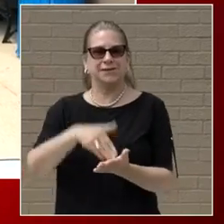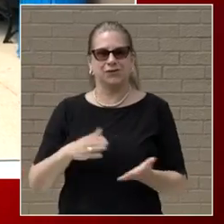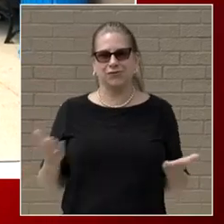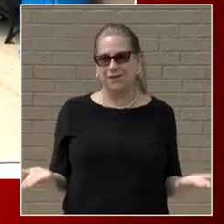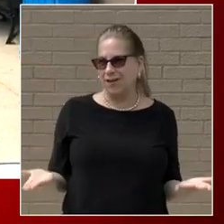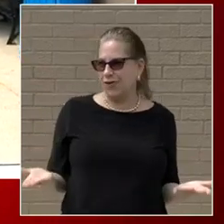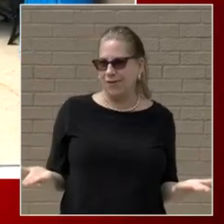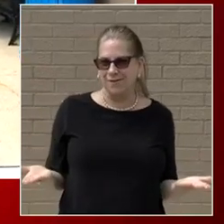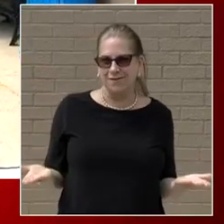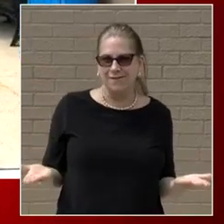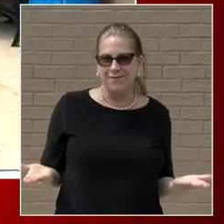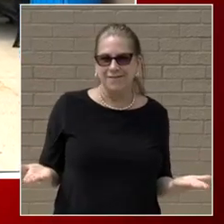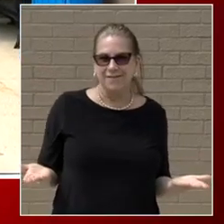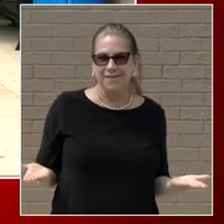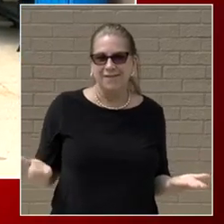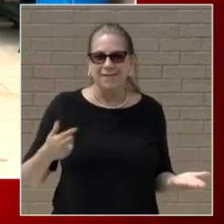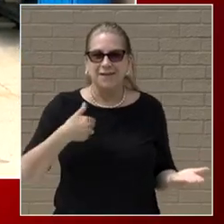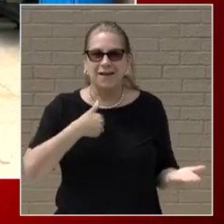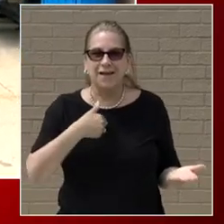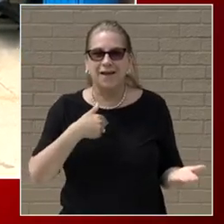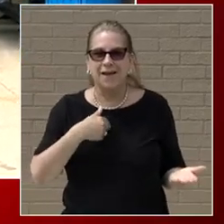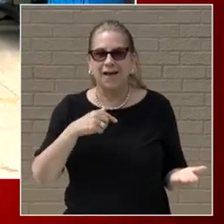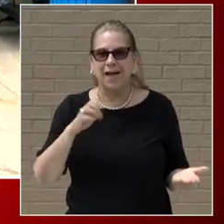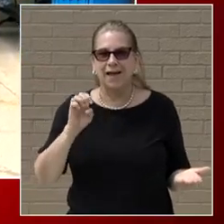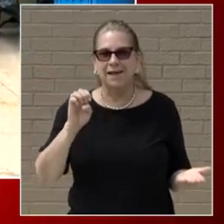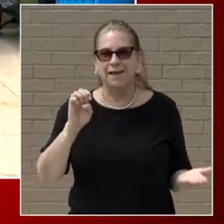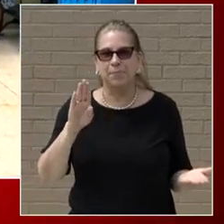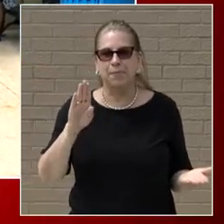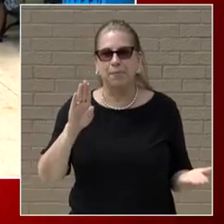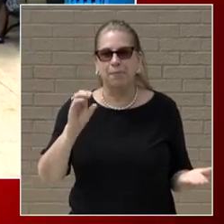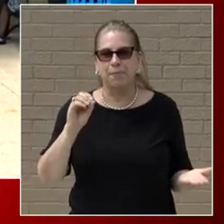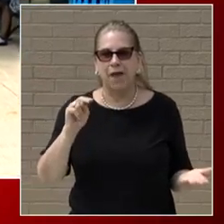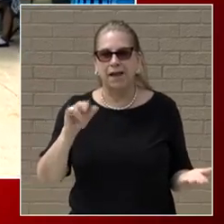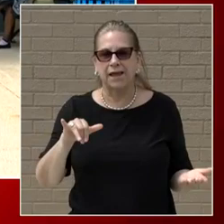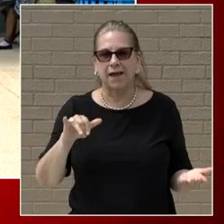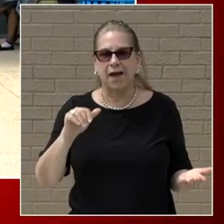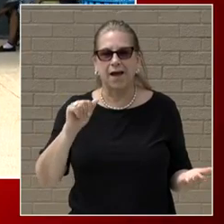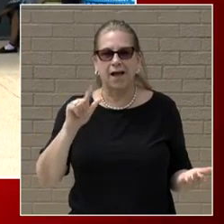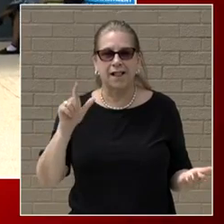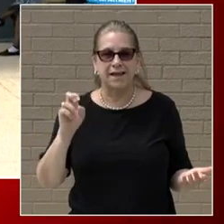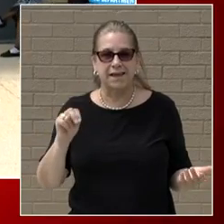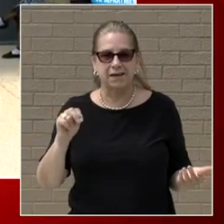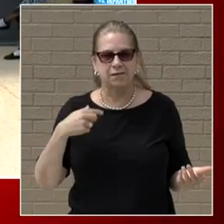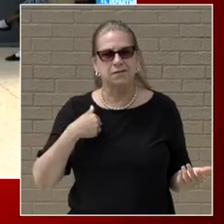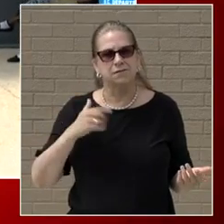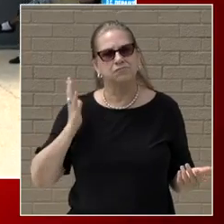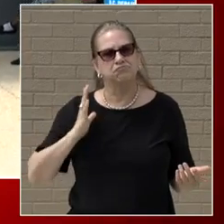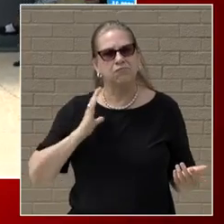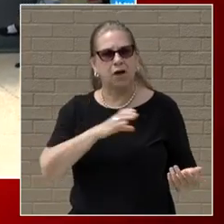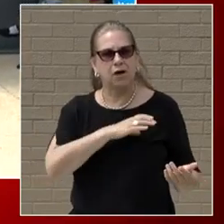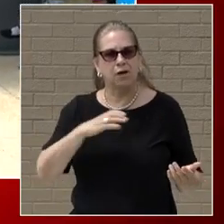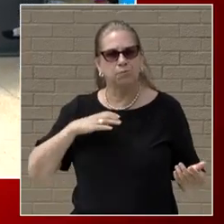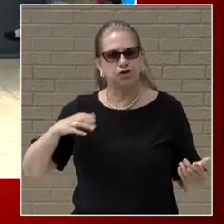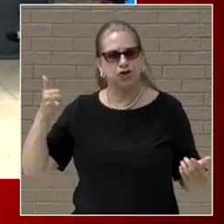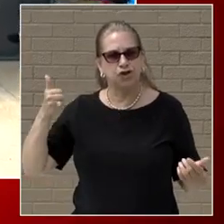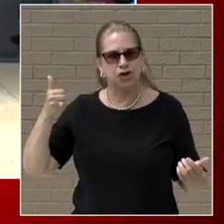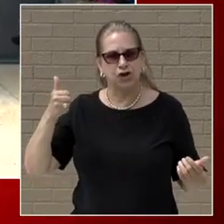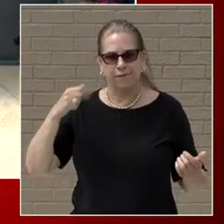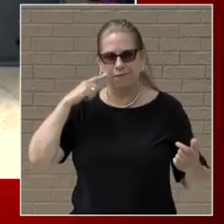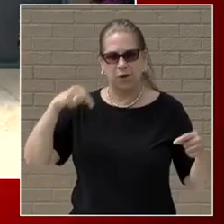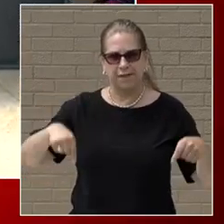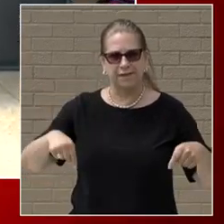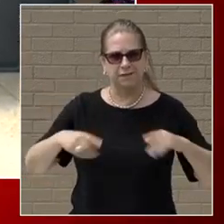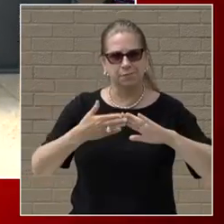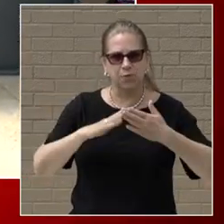My name is Eben A. Allen. I am the former commissioner of Single Member District 7003. I actually grew up in this community. I recall as a little